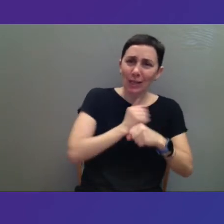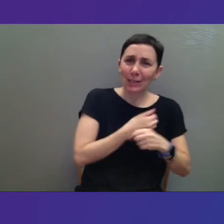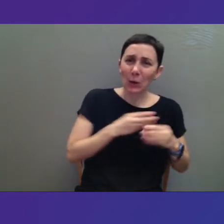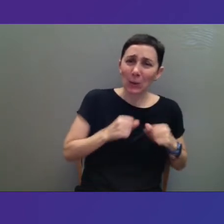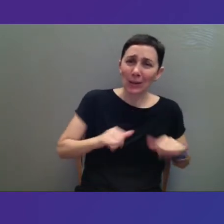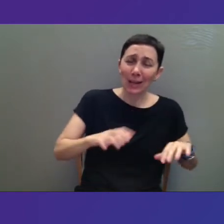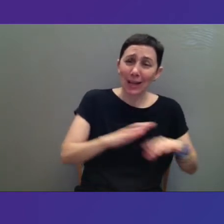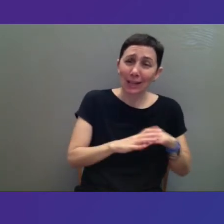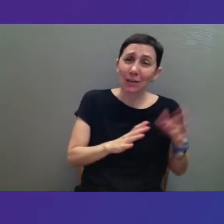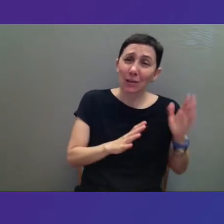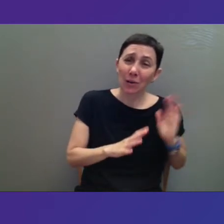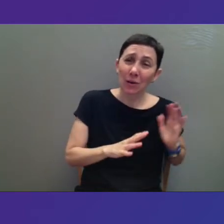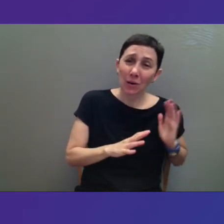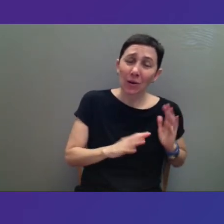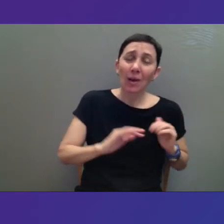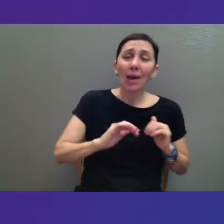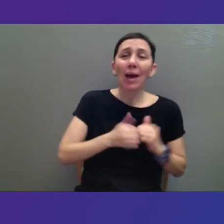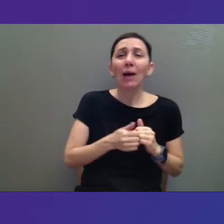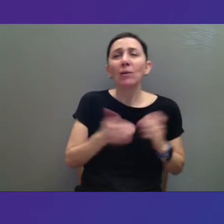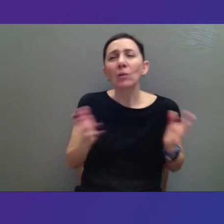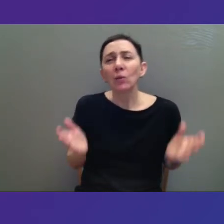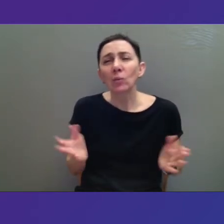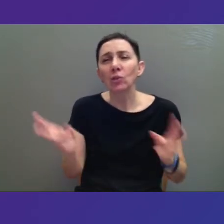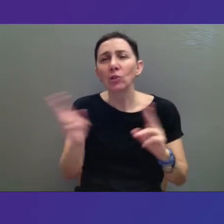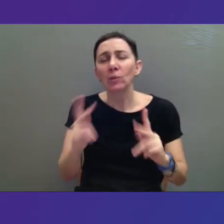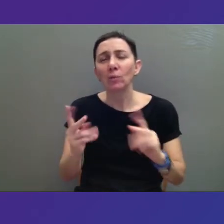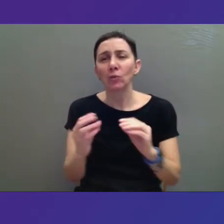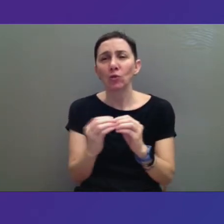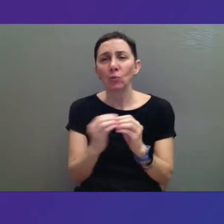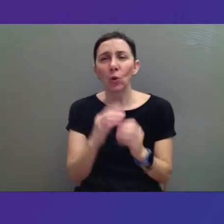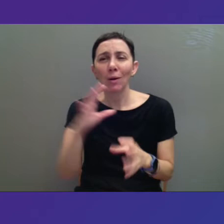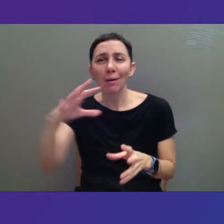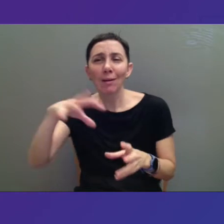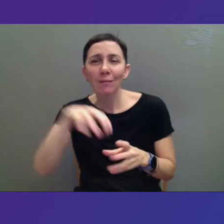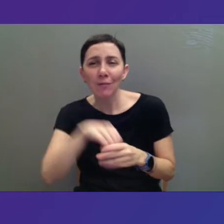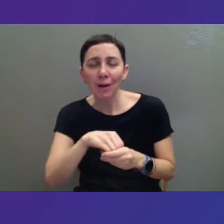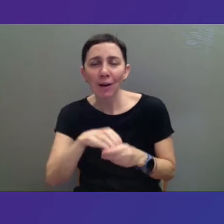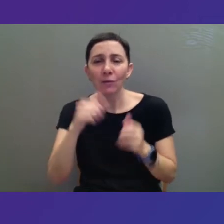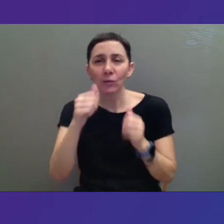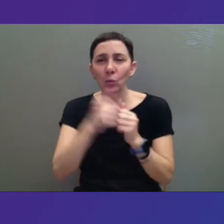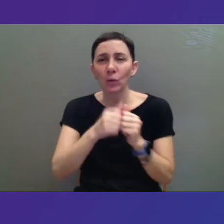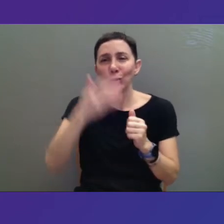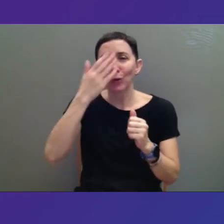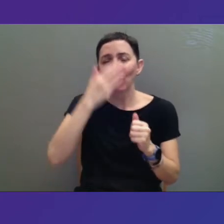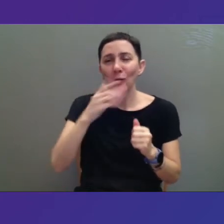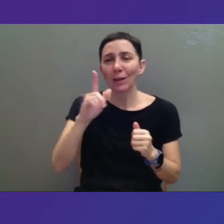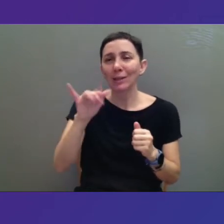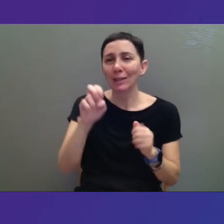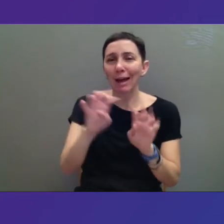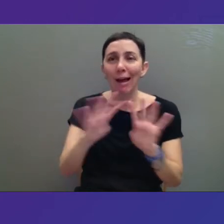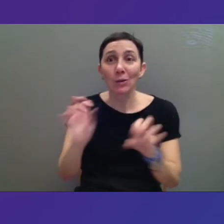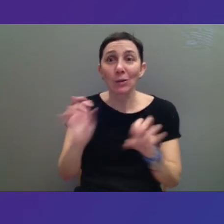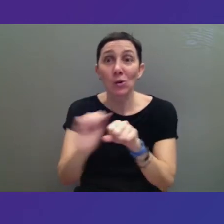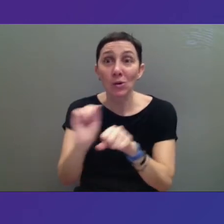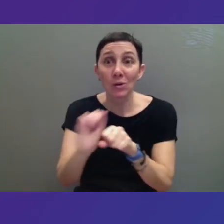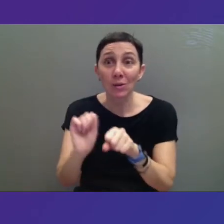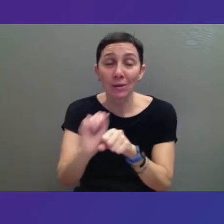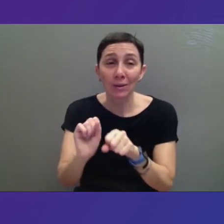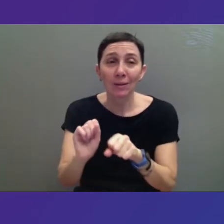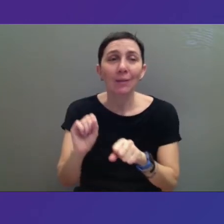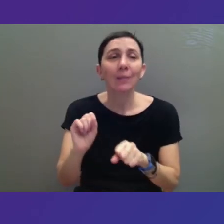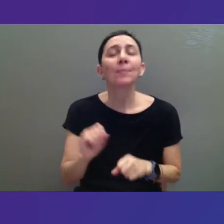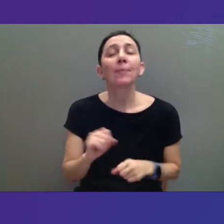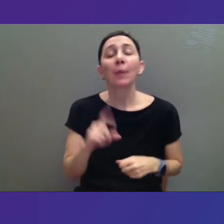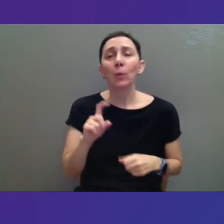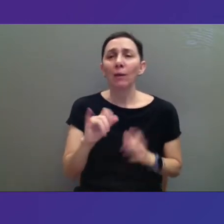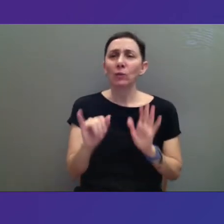push people to be more physically involved in these movements, these frontline movements? And it really starts by identifying how each culture relates to